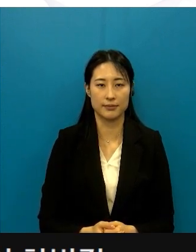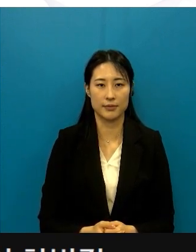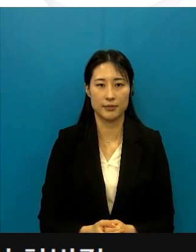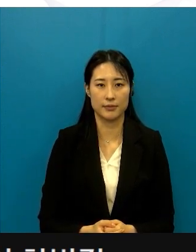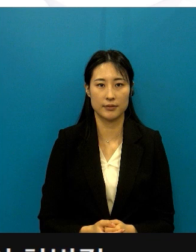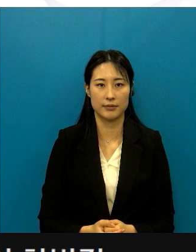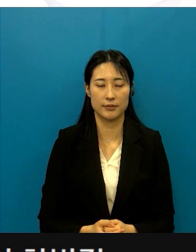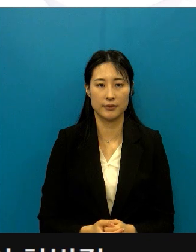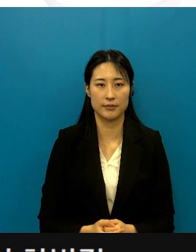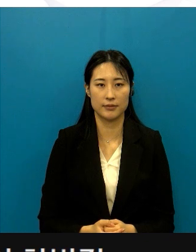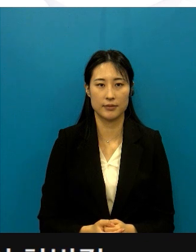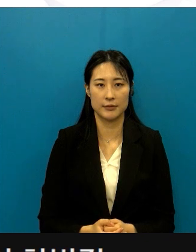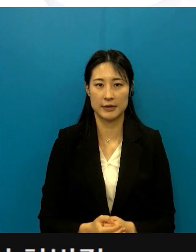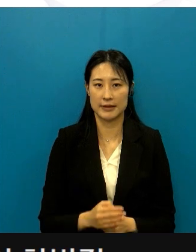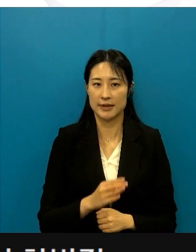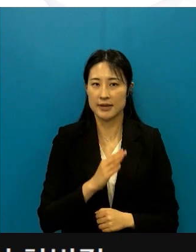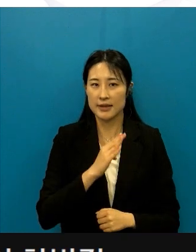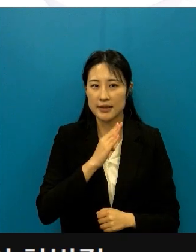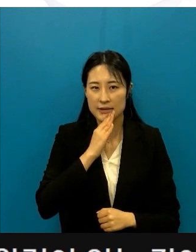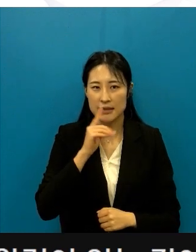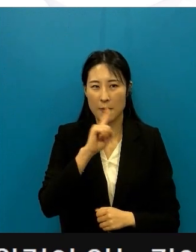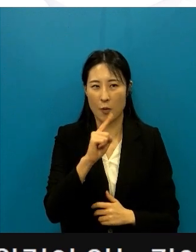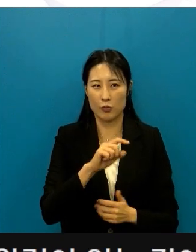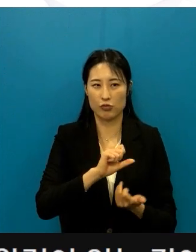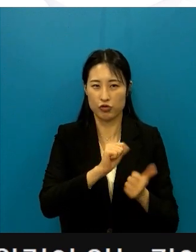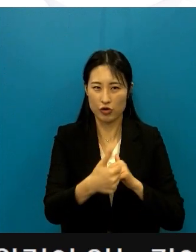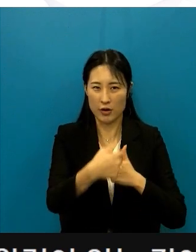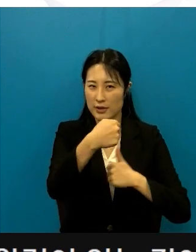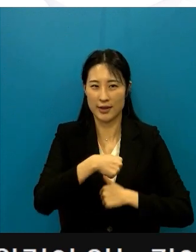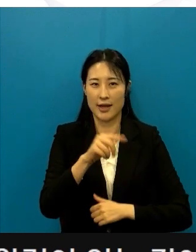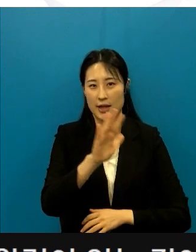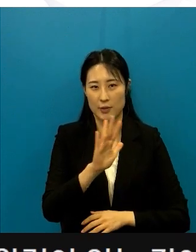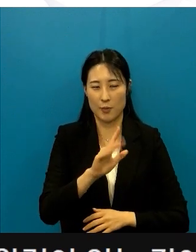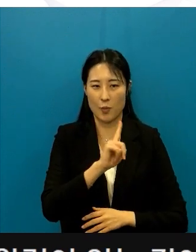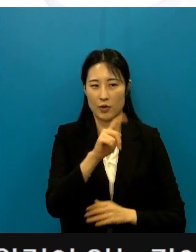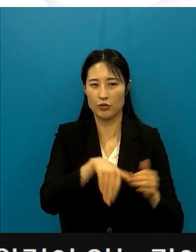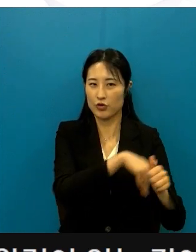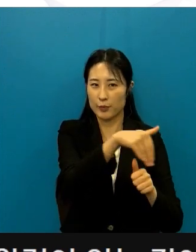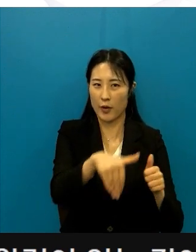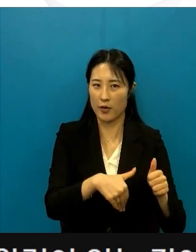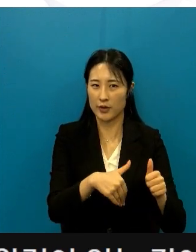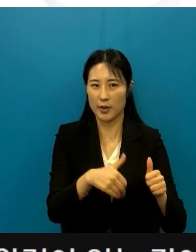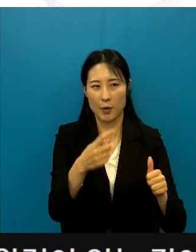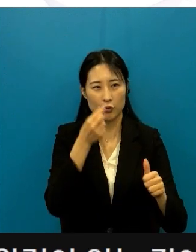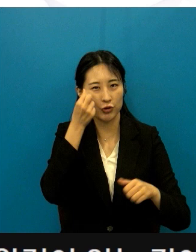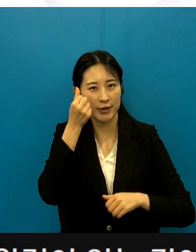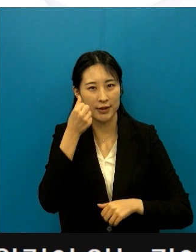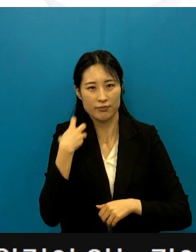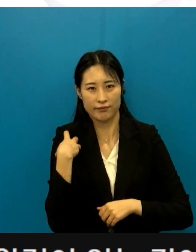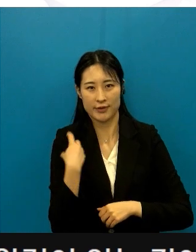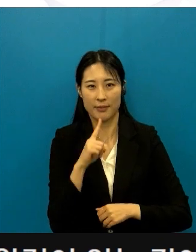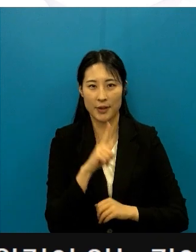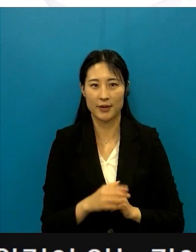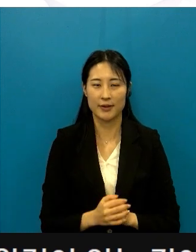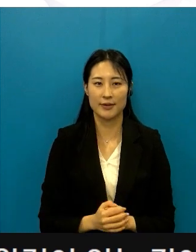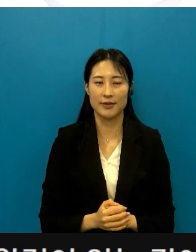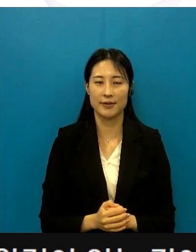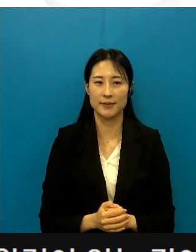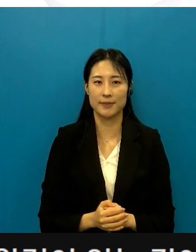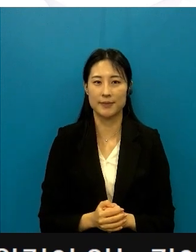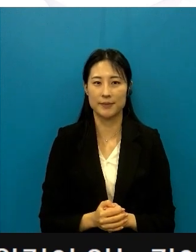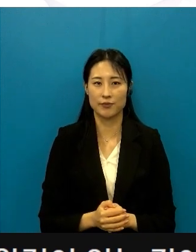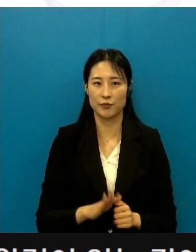we feel some kind of pressures, people around us. For example,